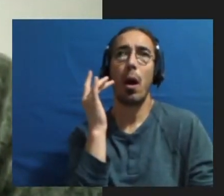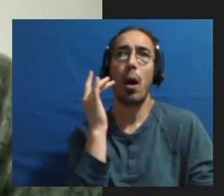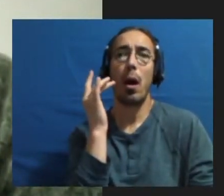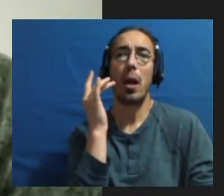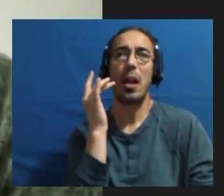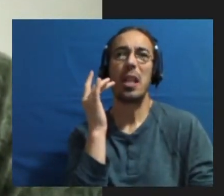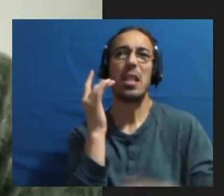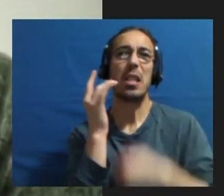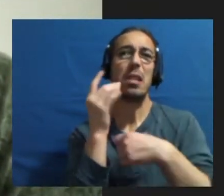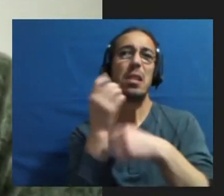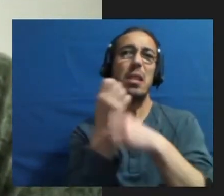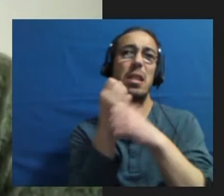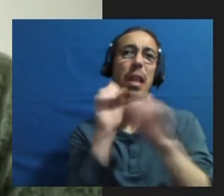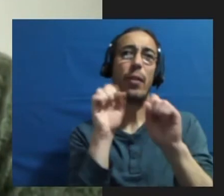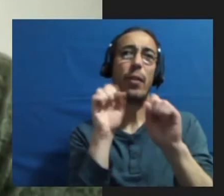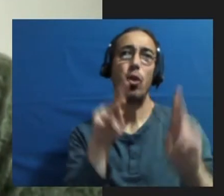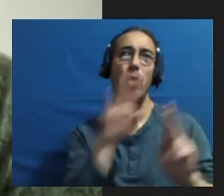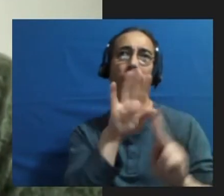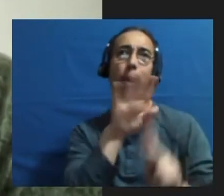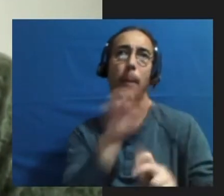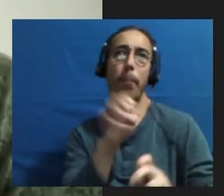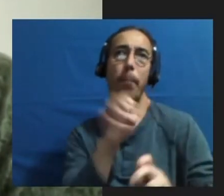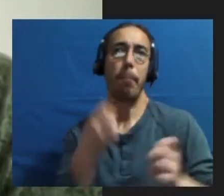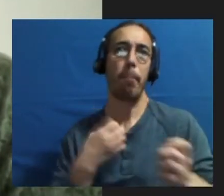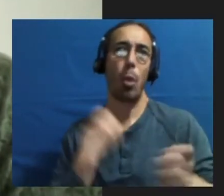emotions in the moment